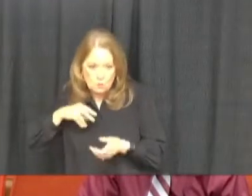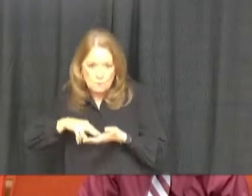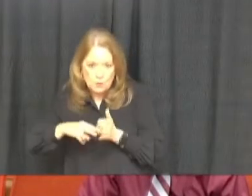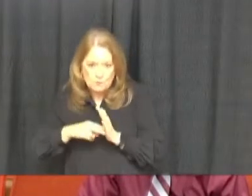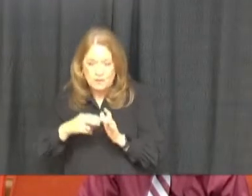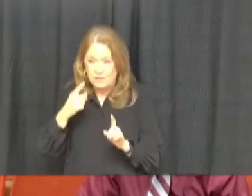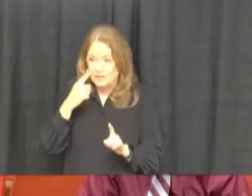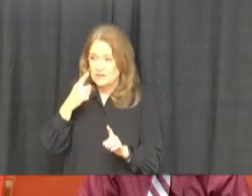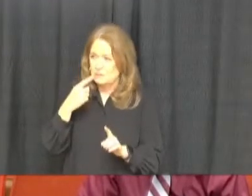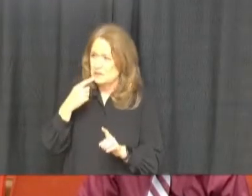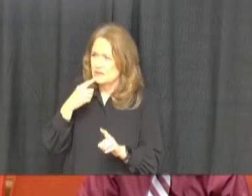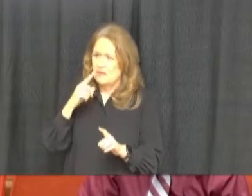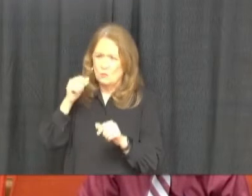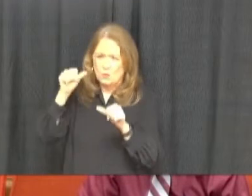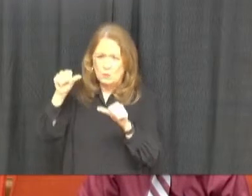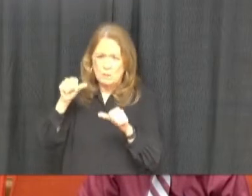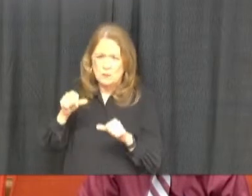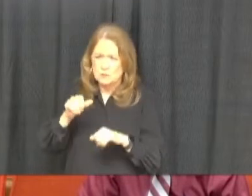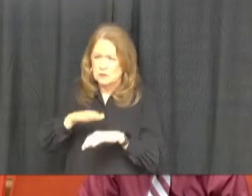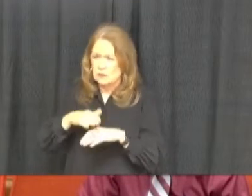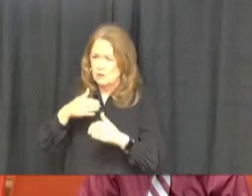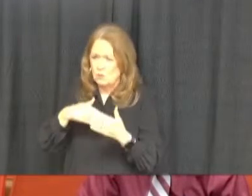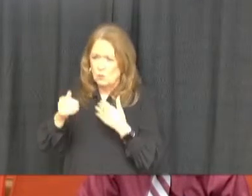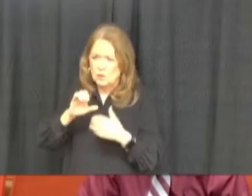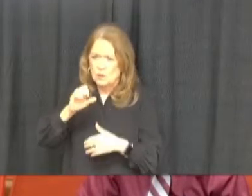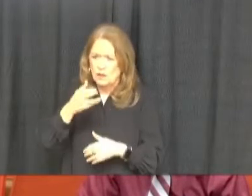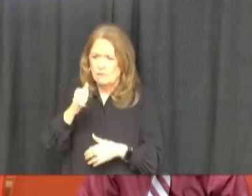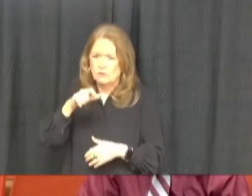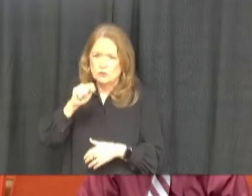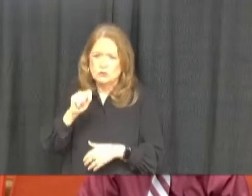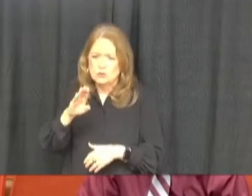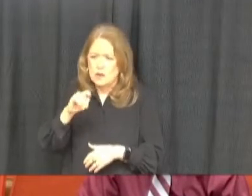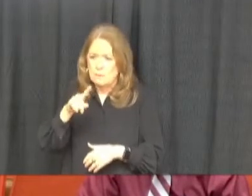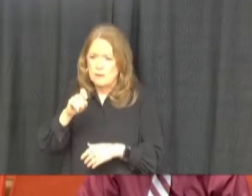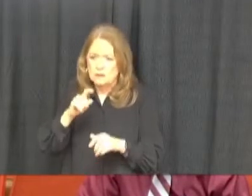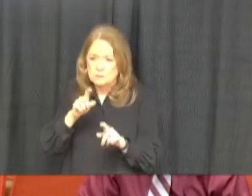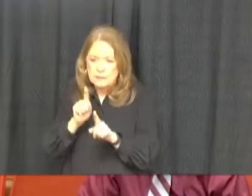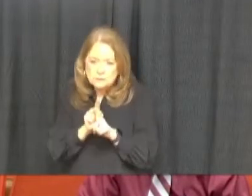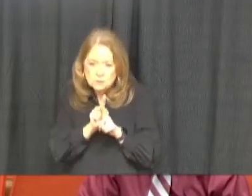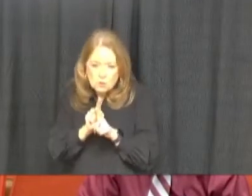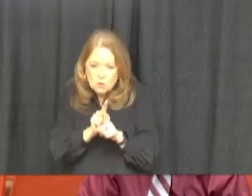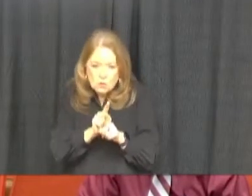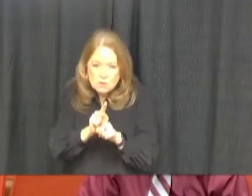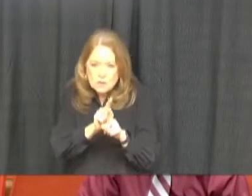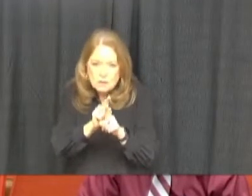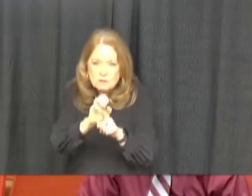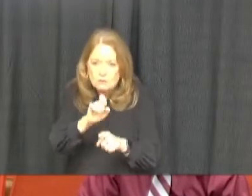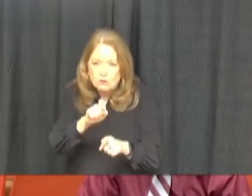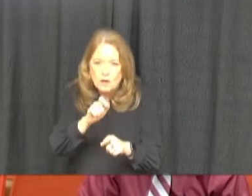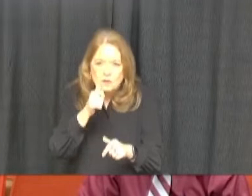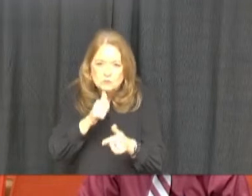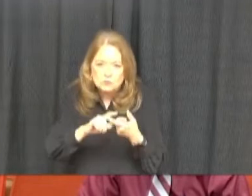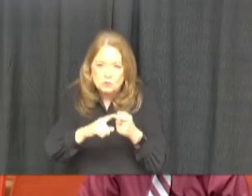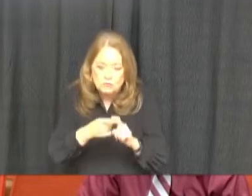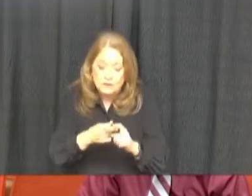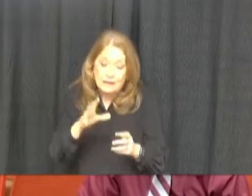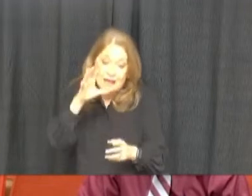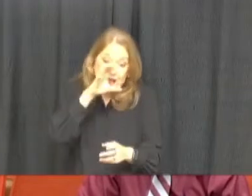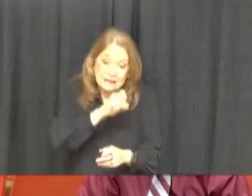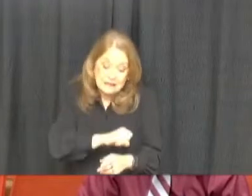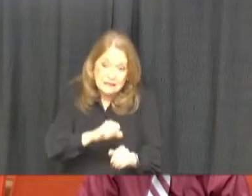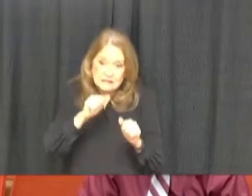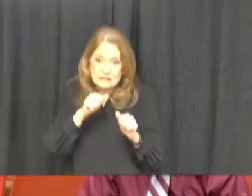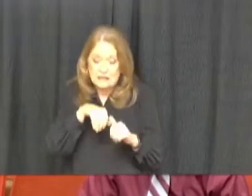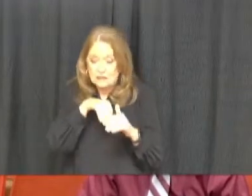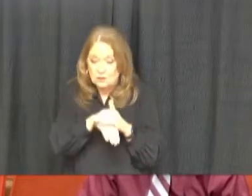said someone was posting on whatever chat box today about stalking their ex-girlfriend. I guess they could go in